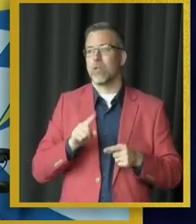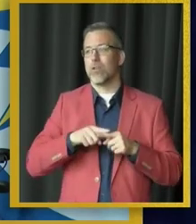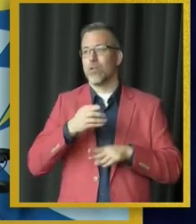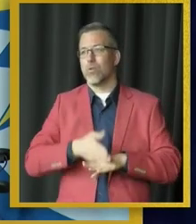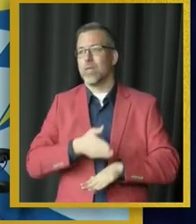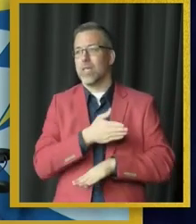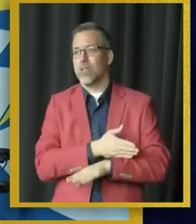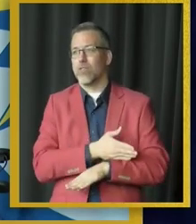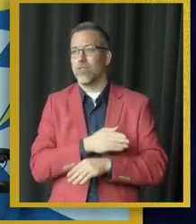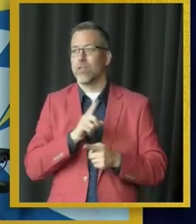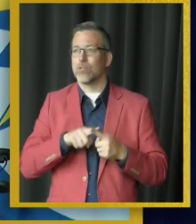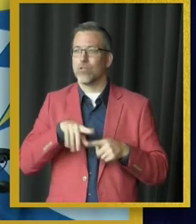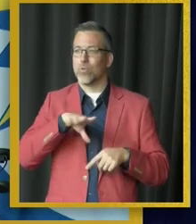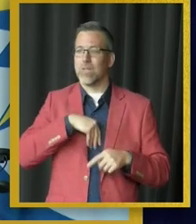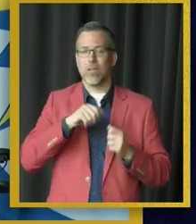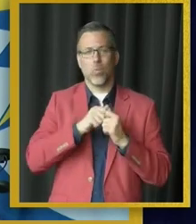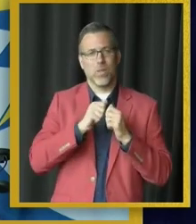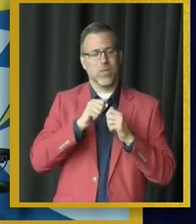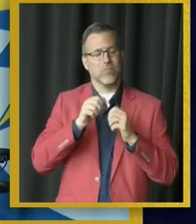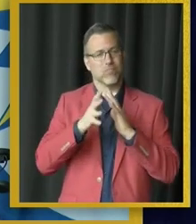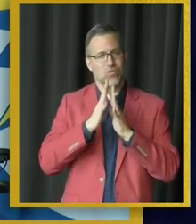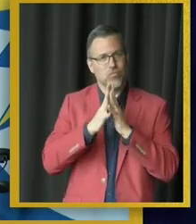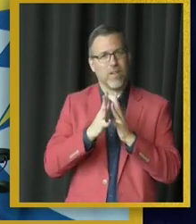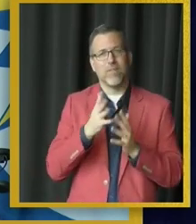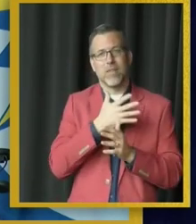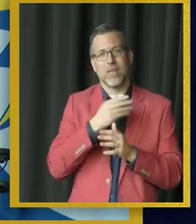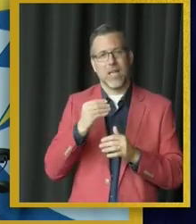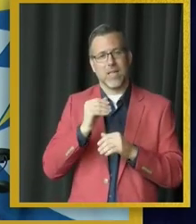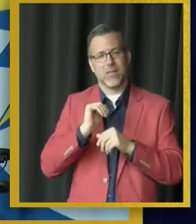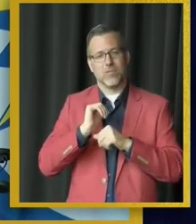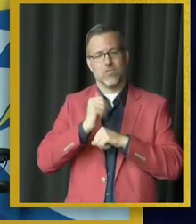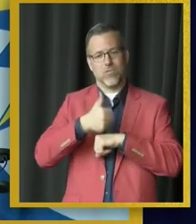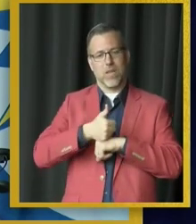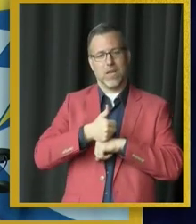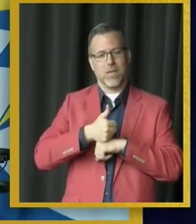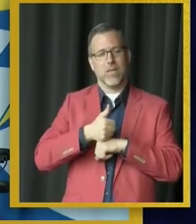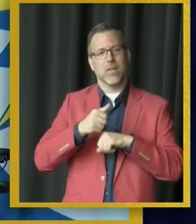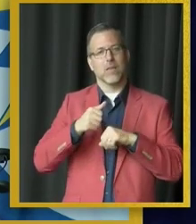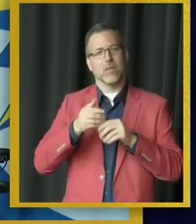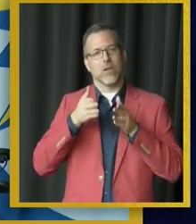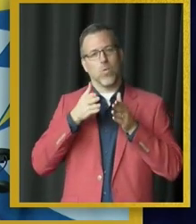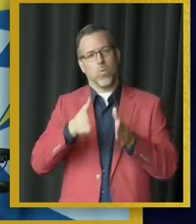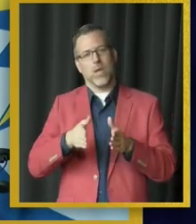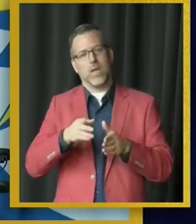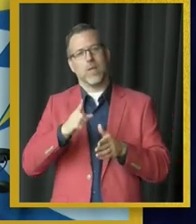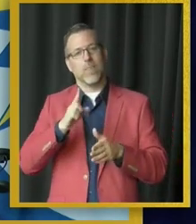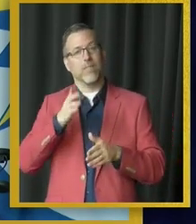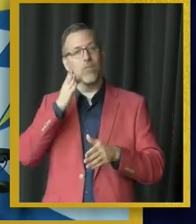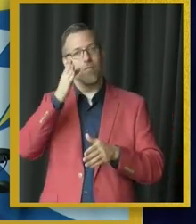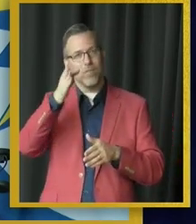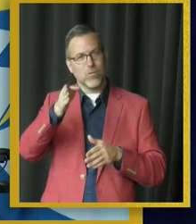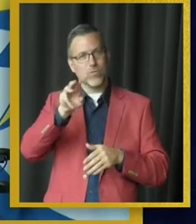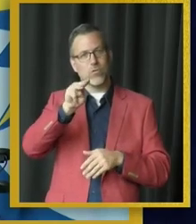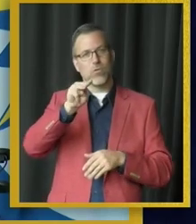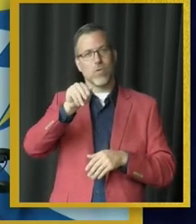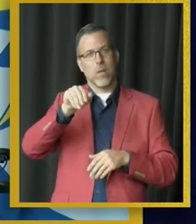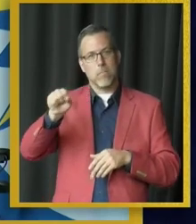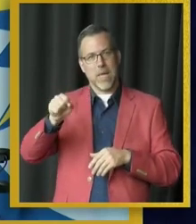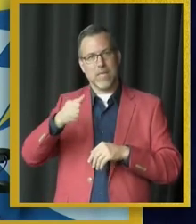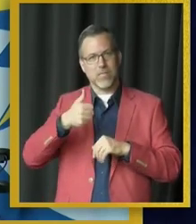in capacity to deal with traffic and to create a platform for future mass